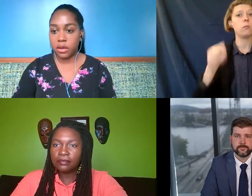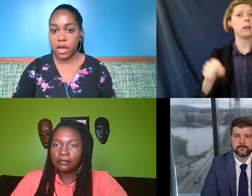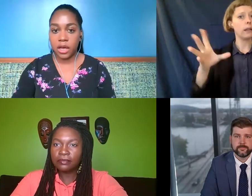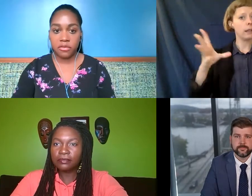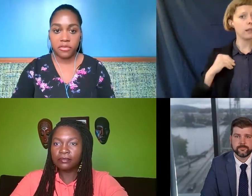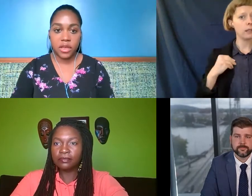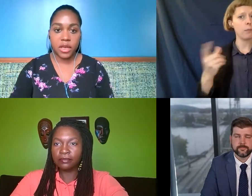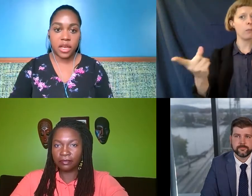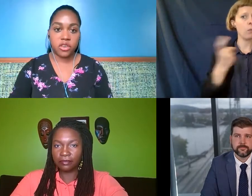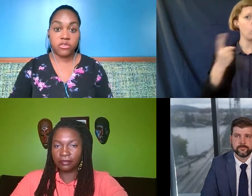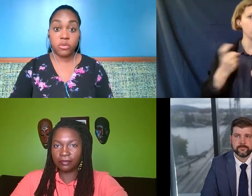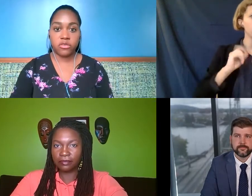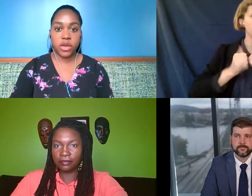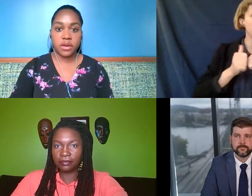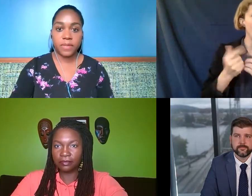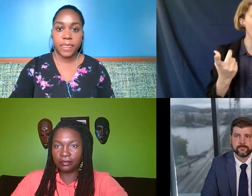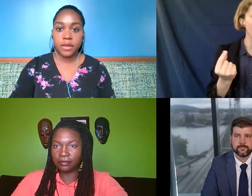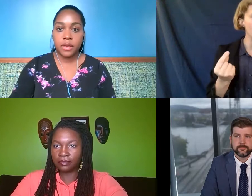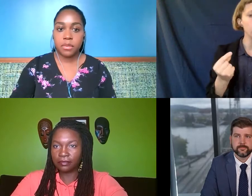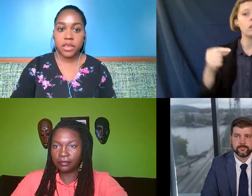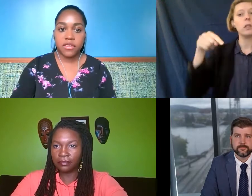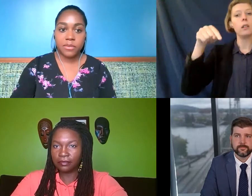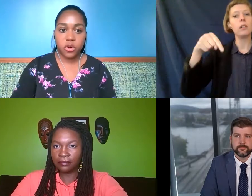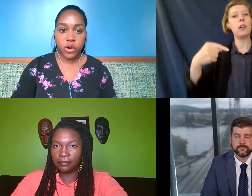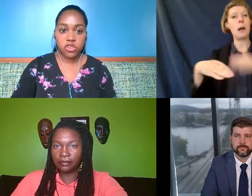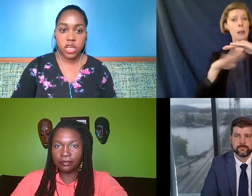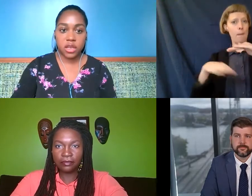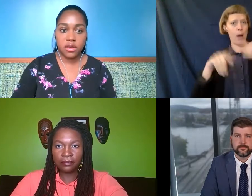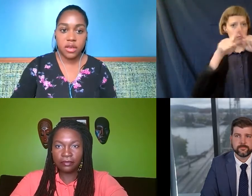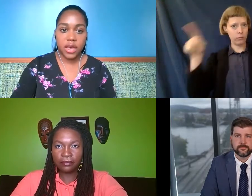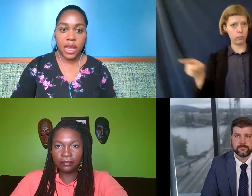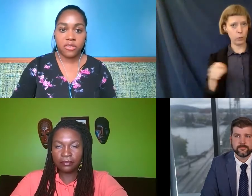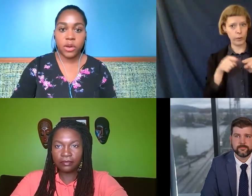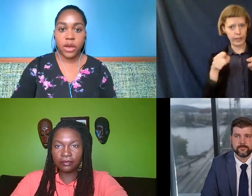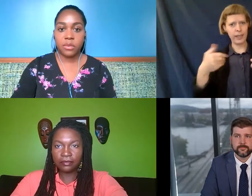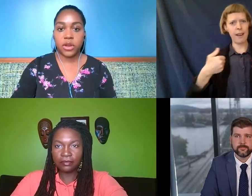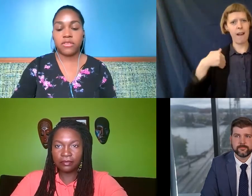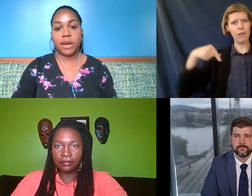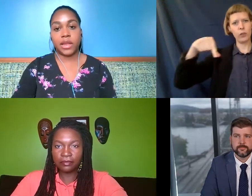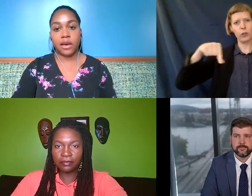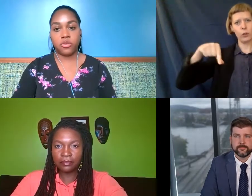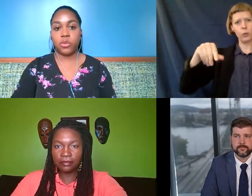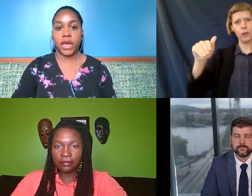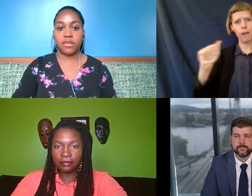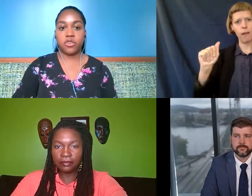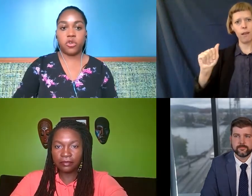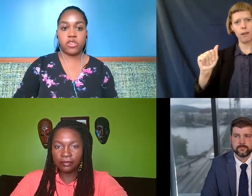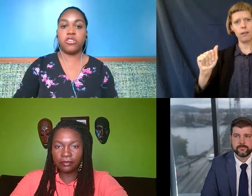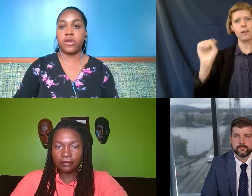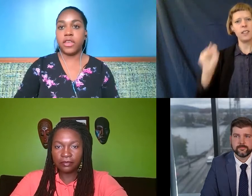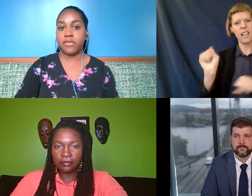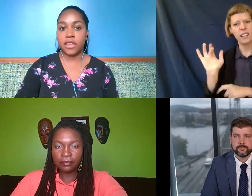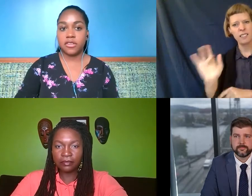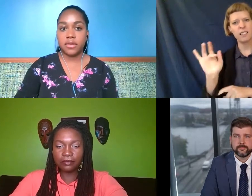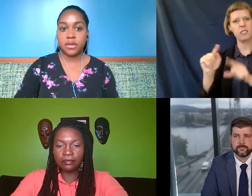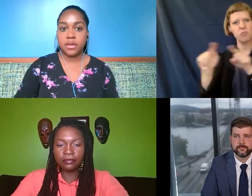the bottom of your Zoom screen. Please type your question, and as we are able and as time allows, we will answer your question